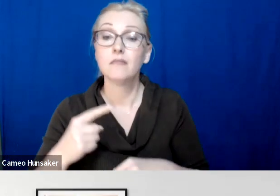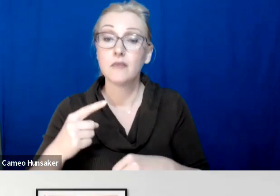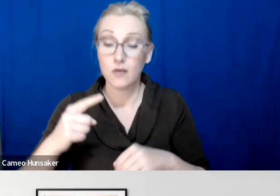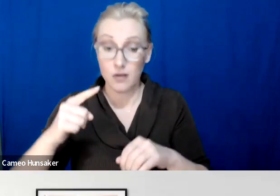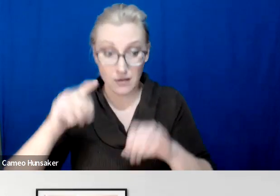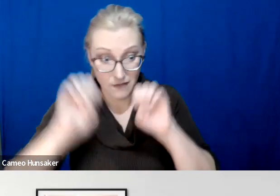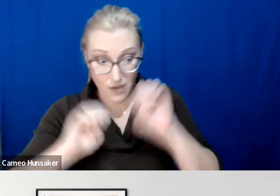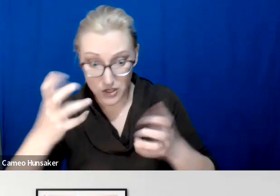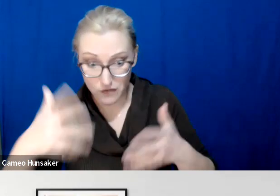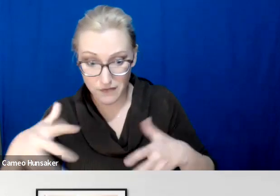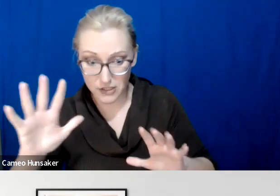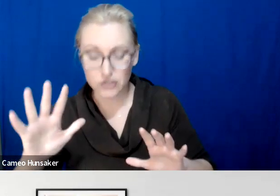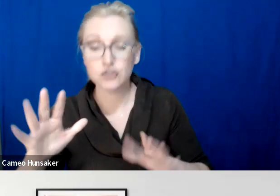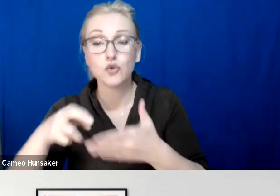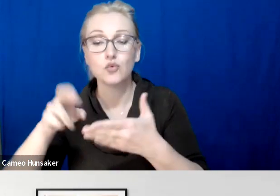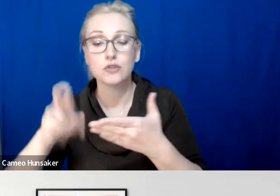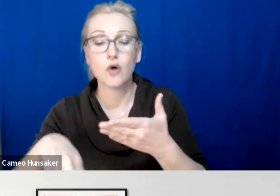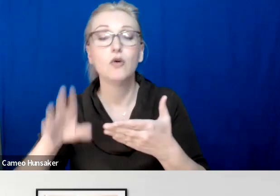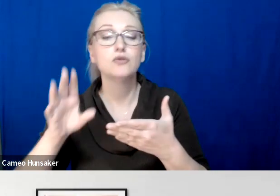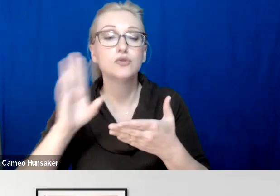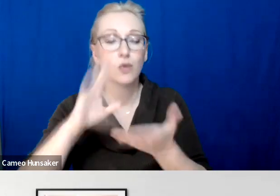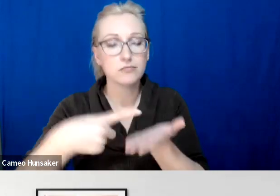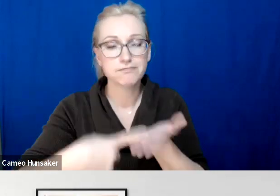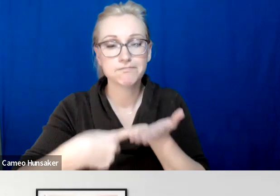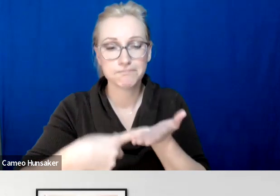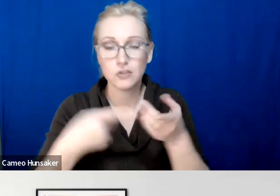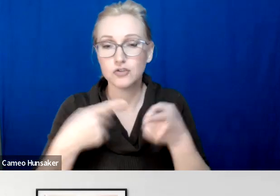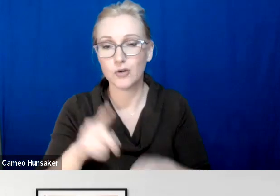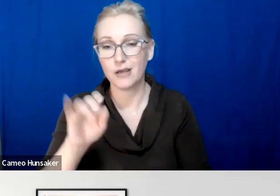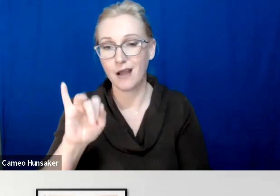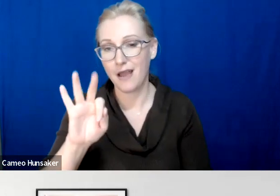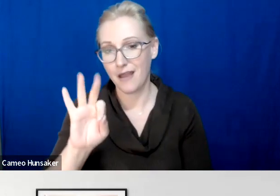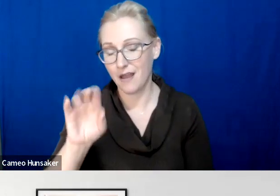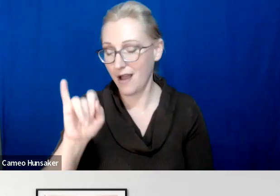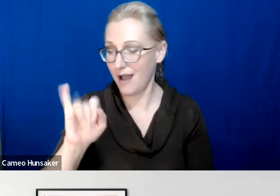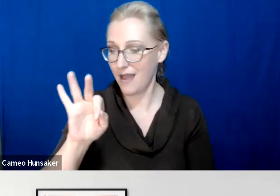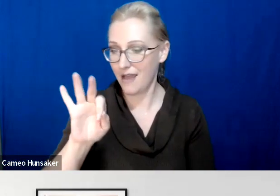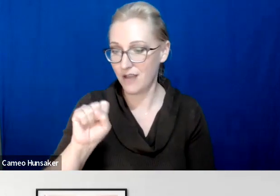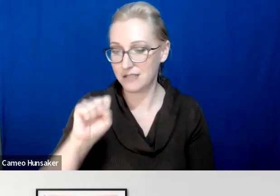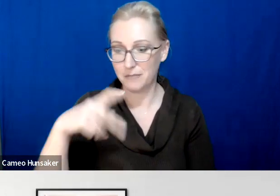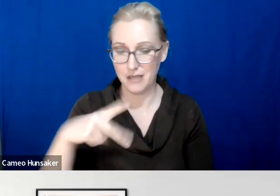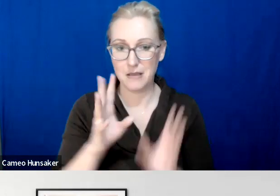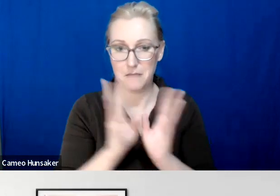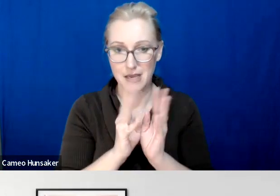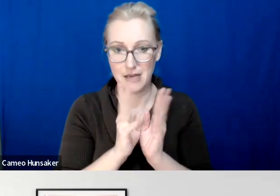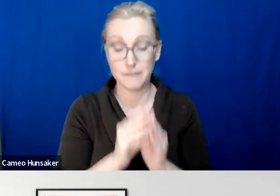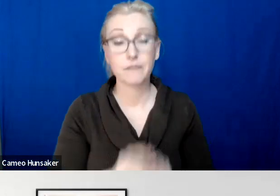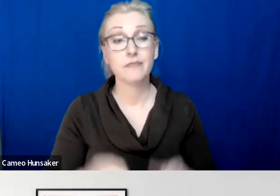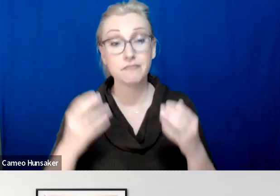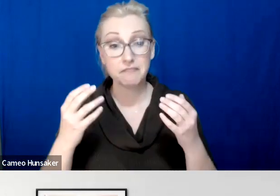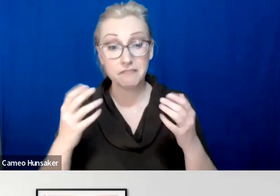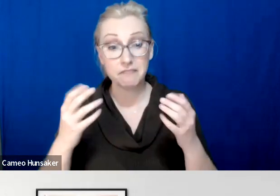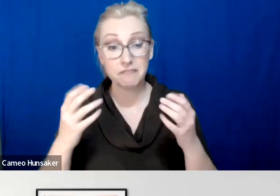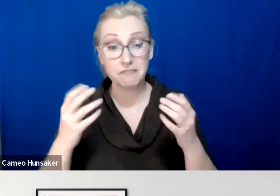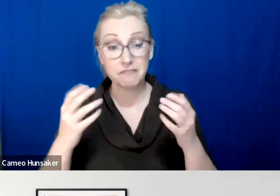meeting. And it's going to be largely the same for that second group of 3 to 22-year-olds, except instead of sending